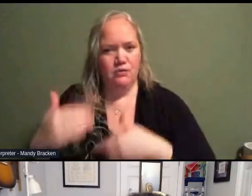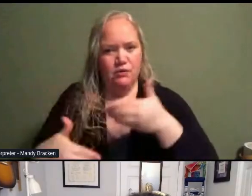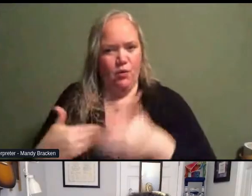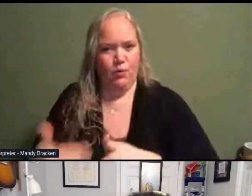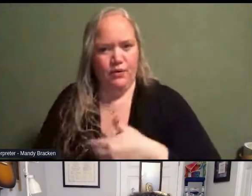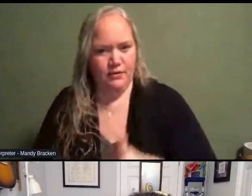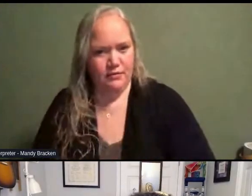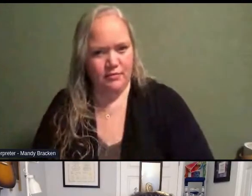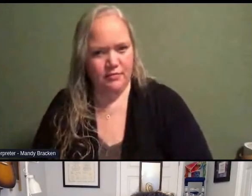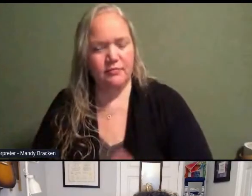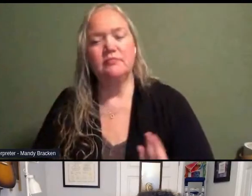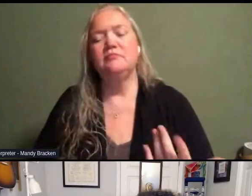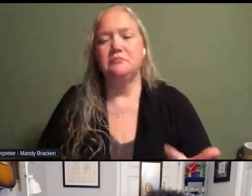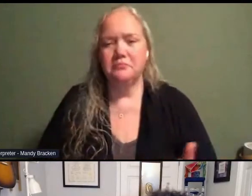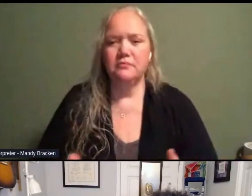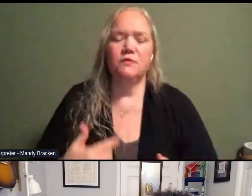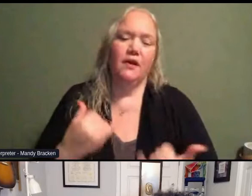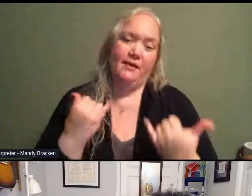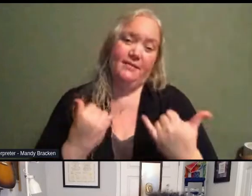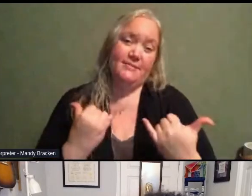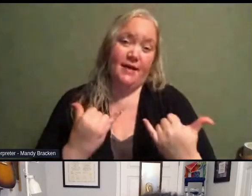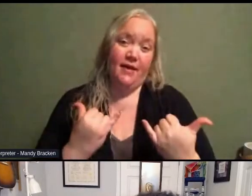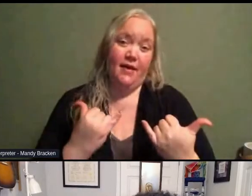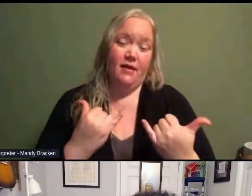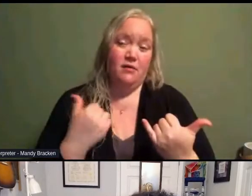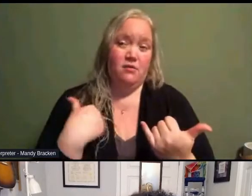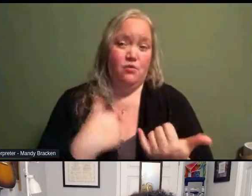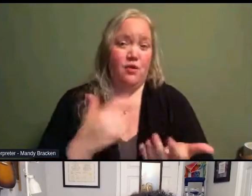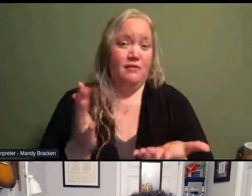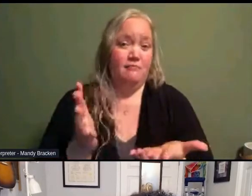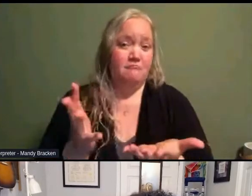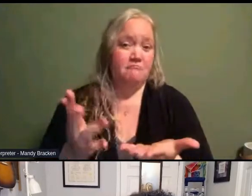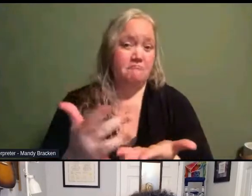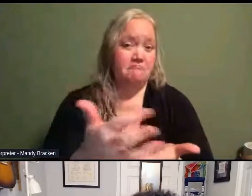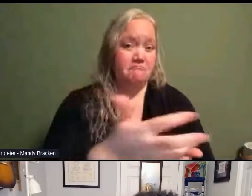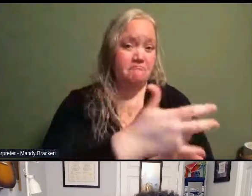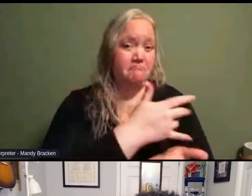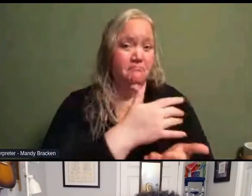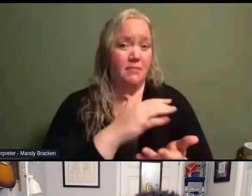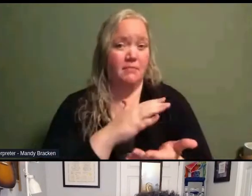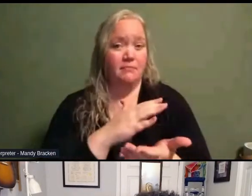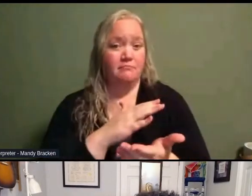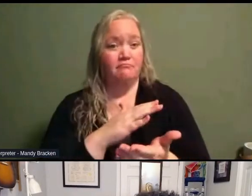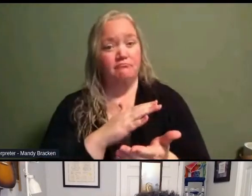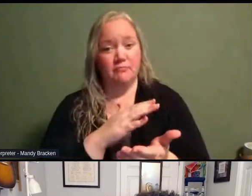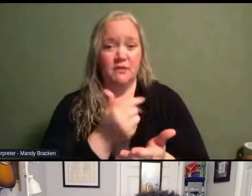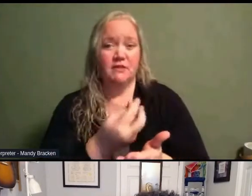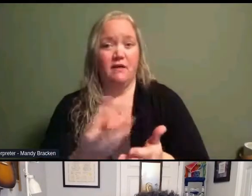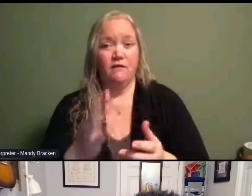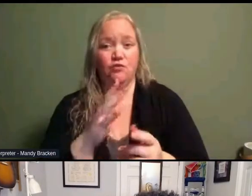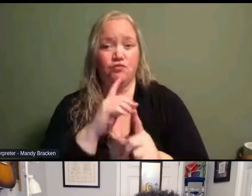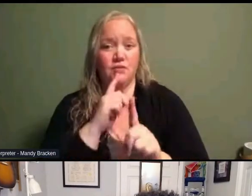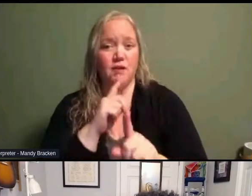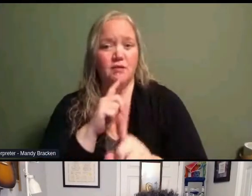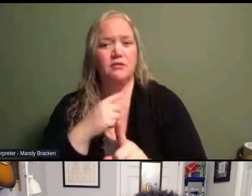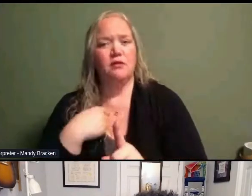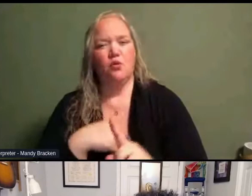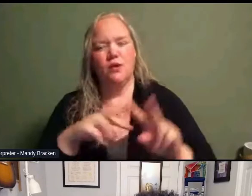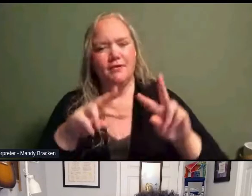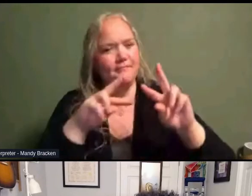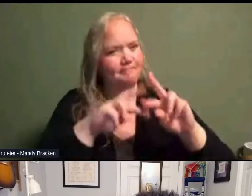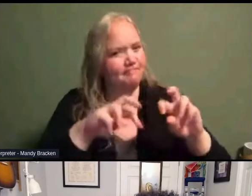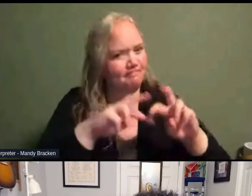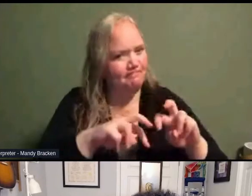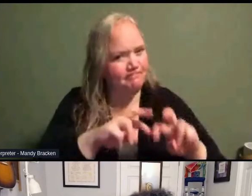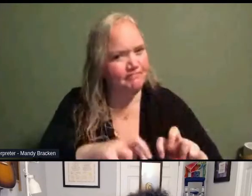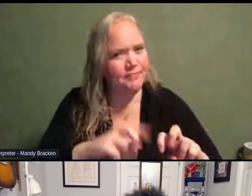have garnered enough responses, that survey is being dissected and studied, and we're going to assess and learn